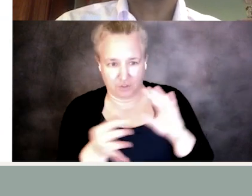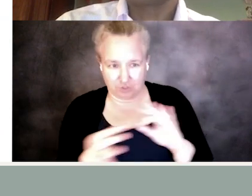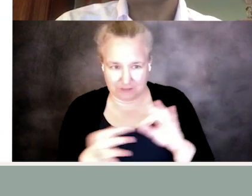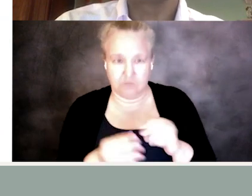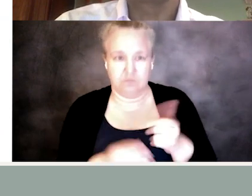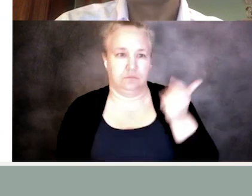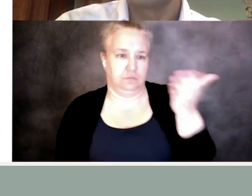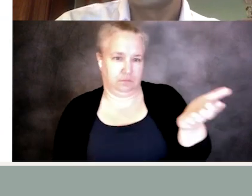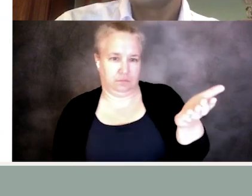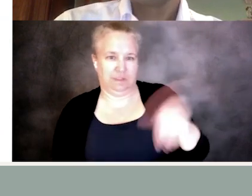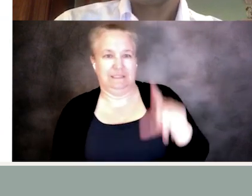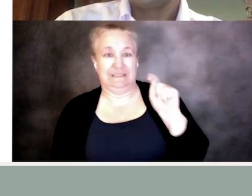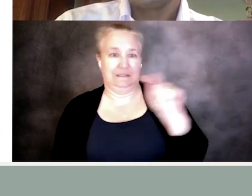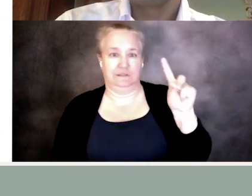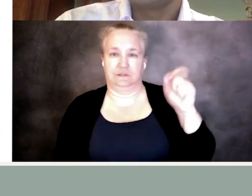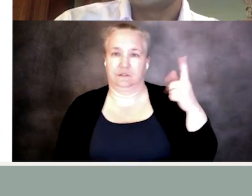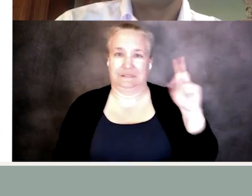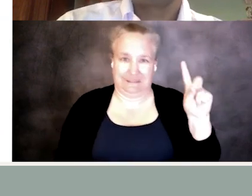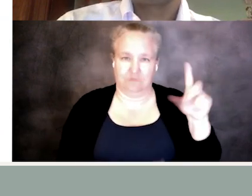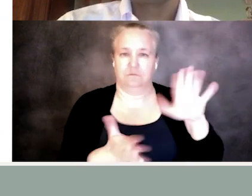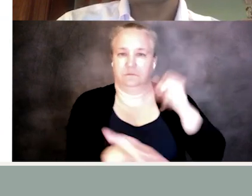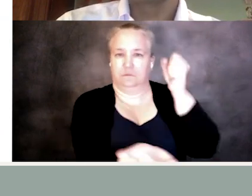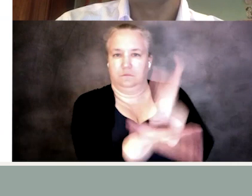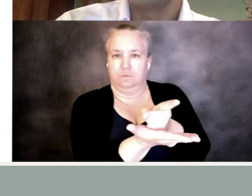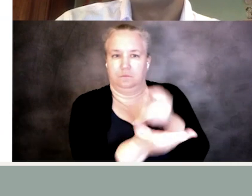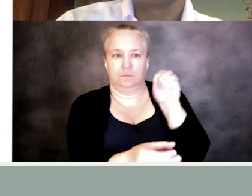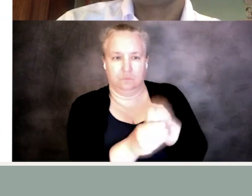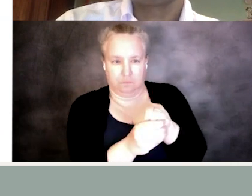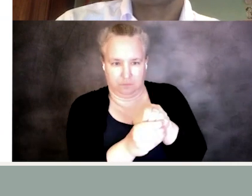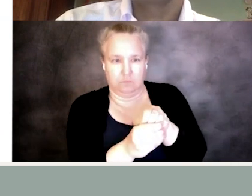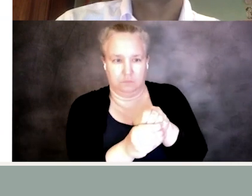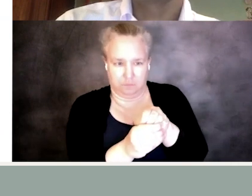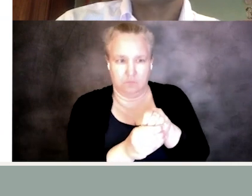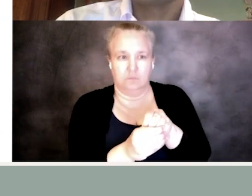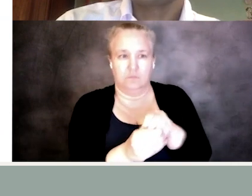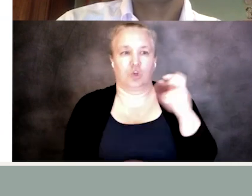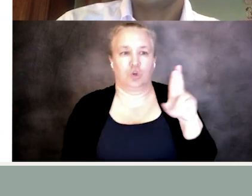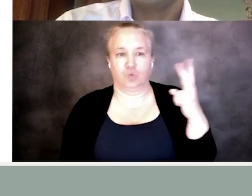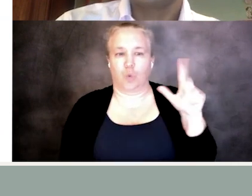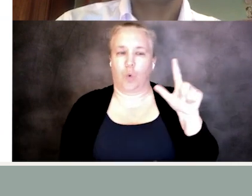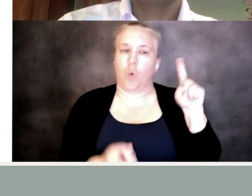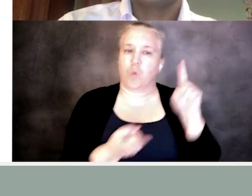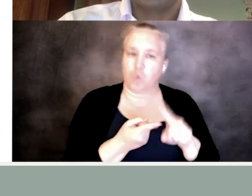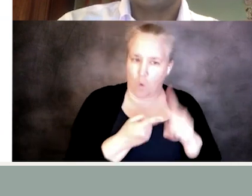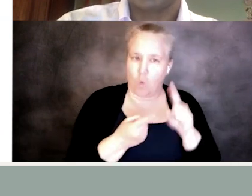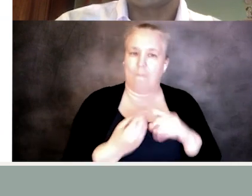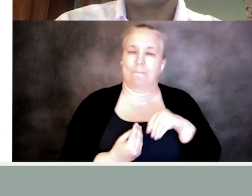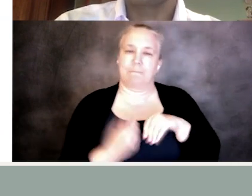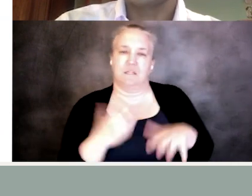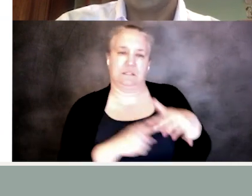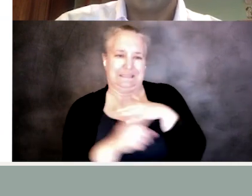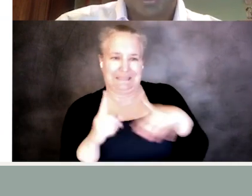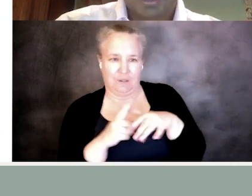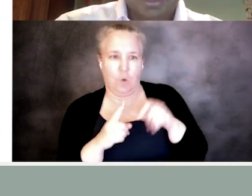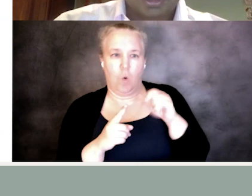has now been approved in the HER2 low metastatic setting or